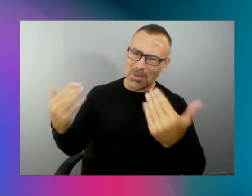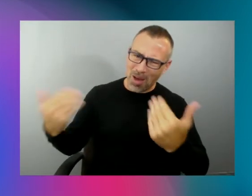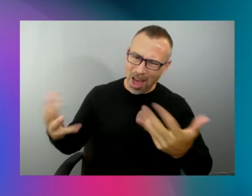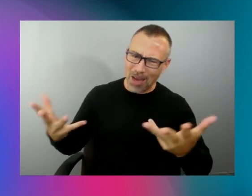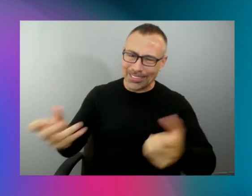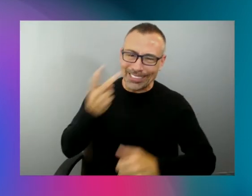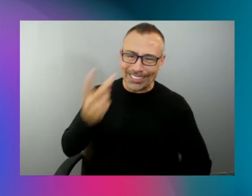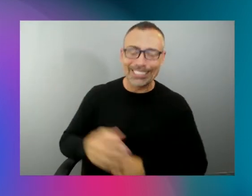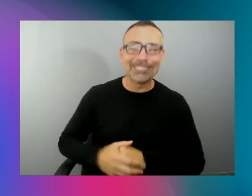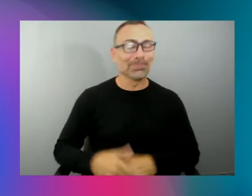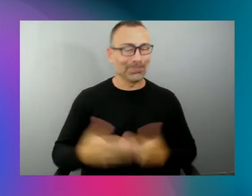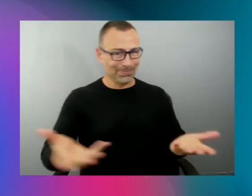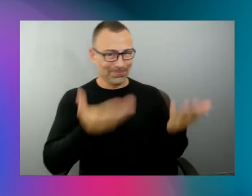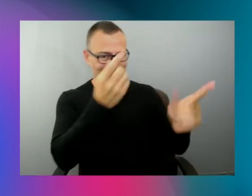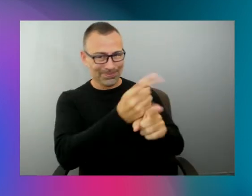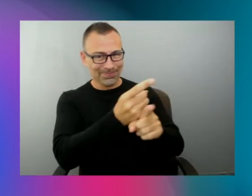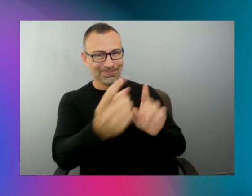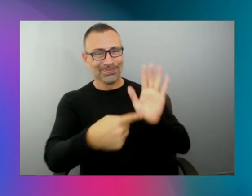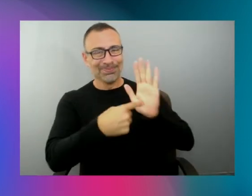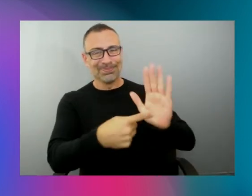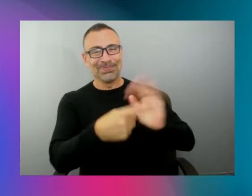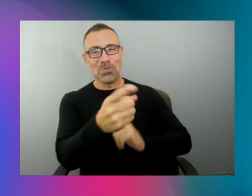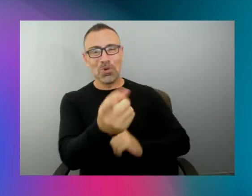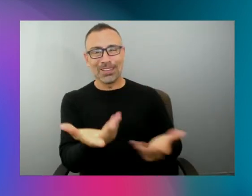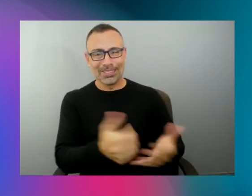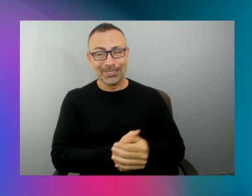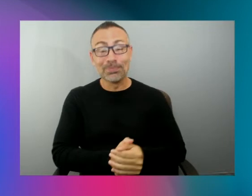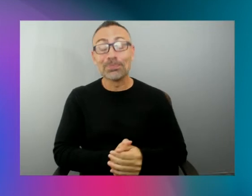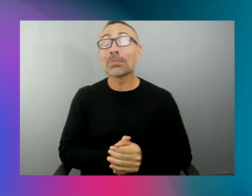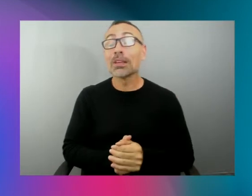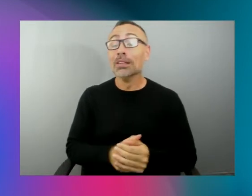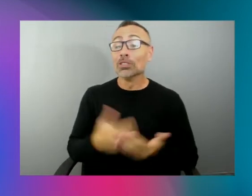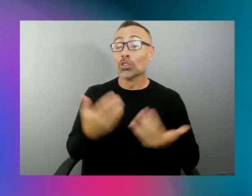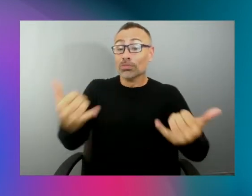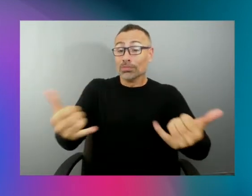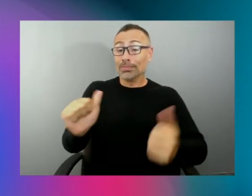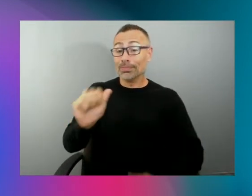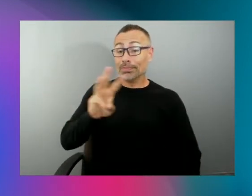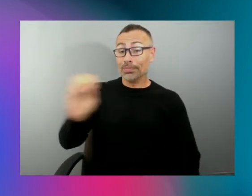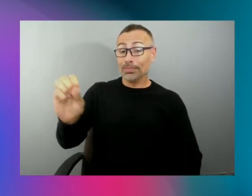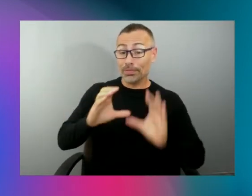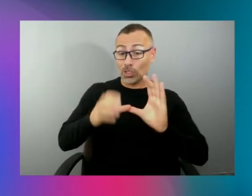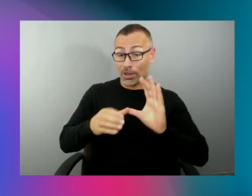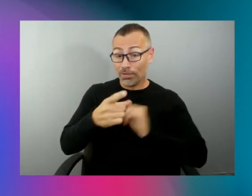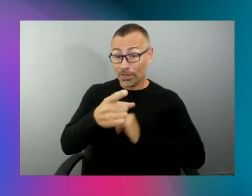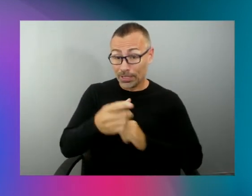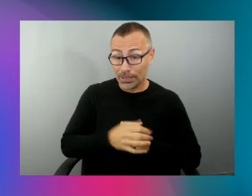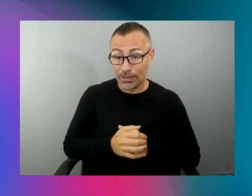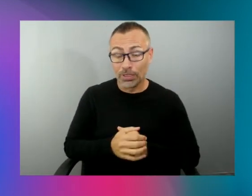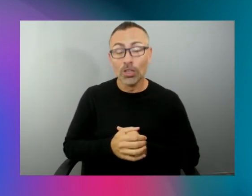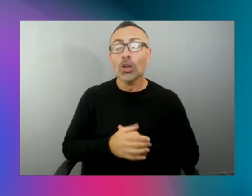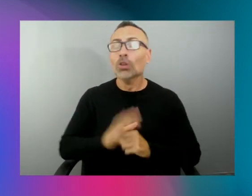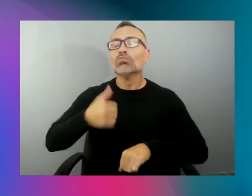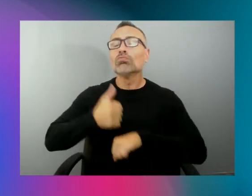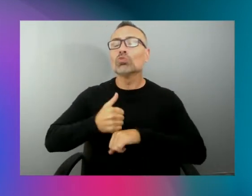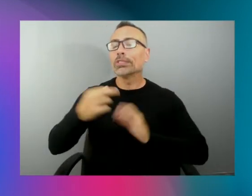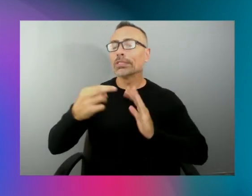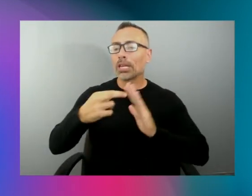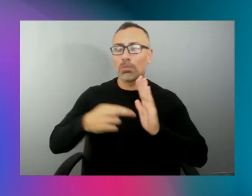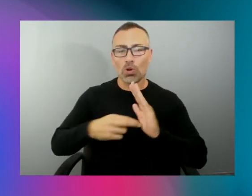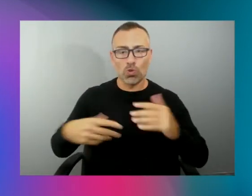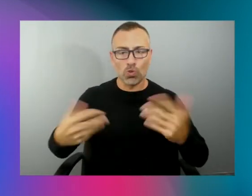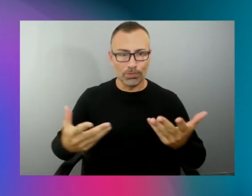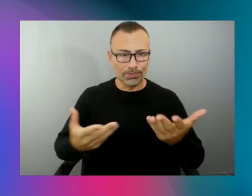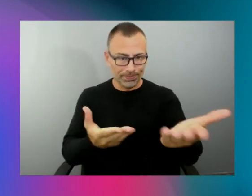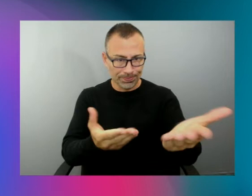right? So now we come to the AWS config here. You can create a rule here. Again, here if you see